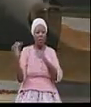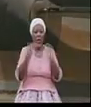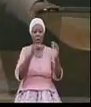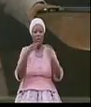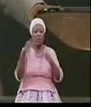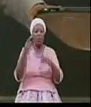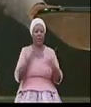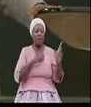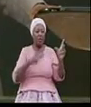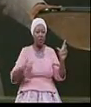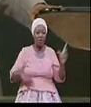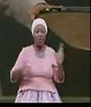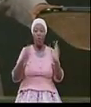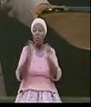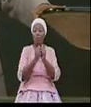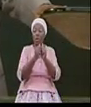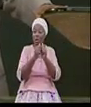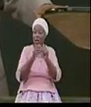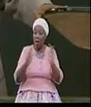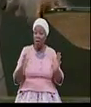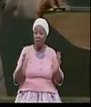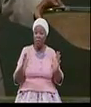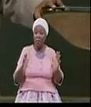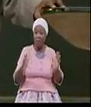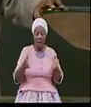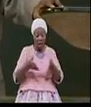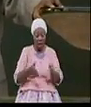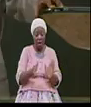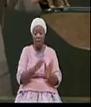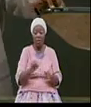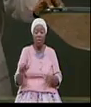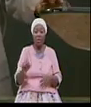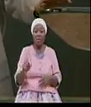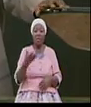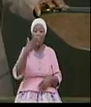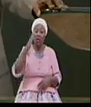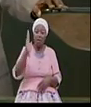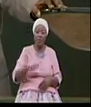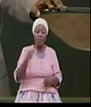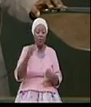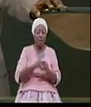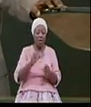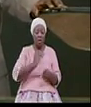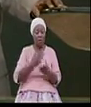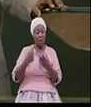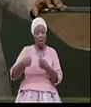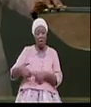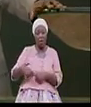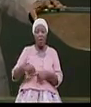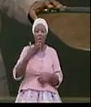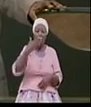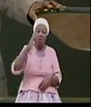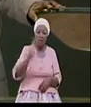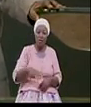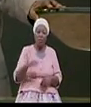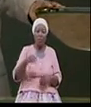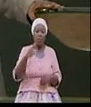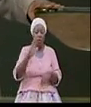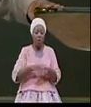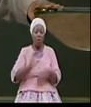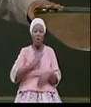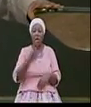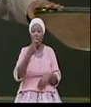of the Lord without allowing evil in our heart, evil on our